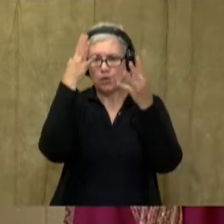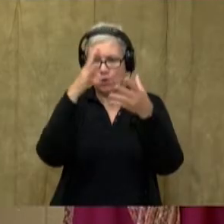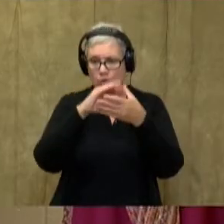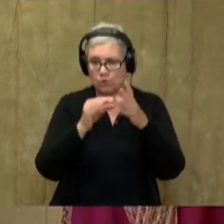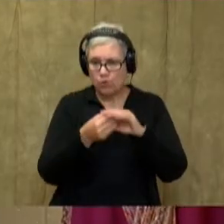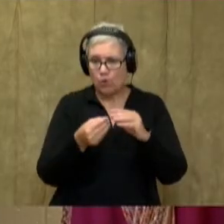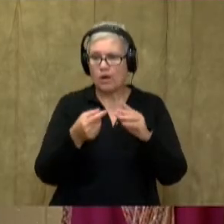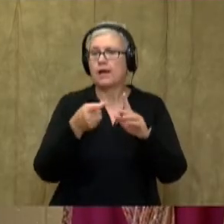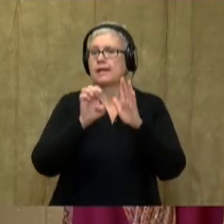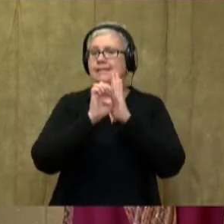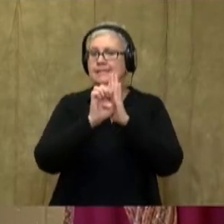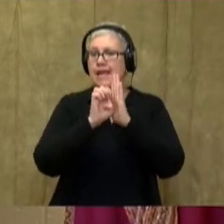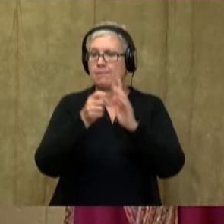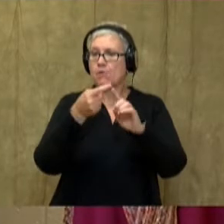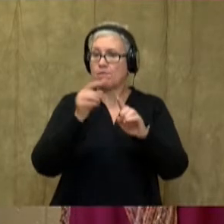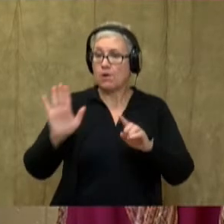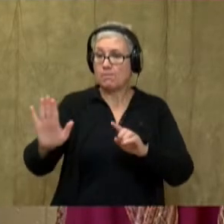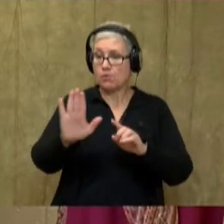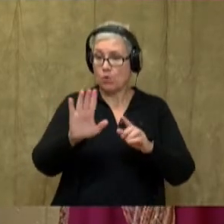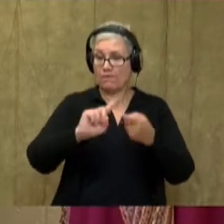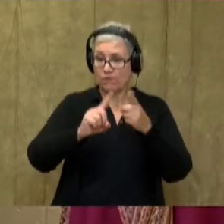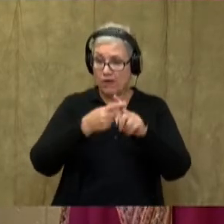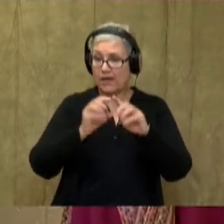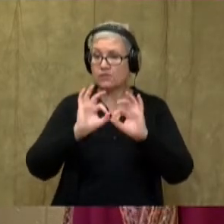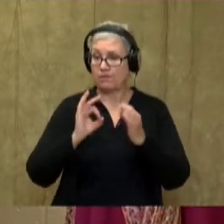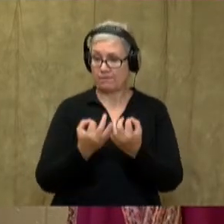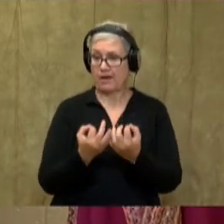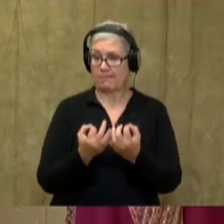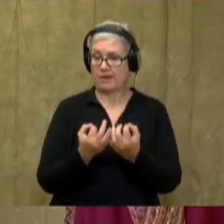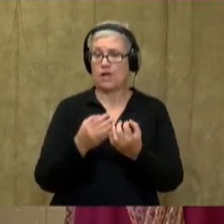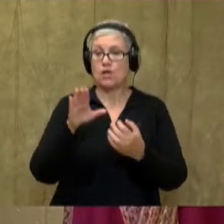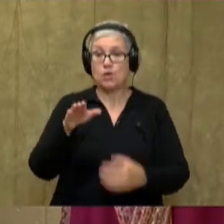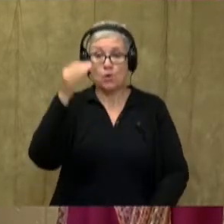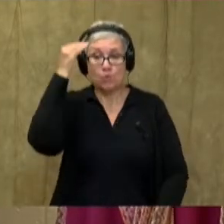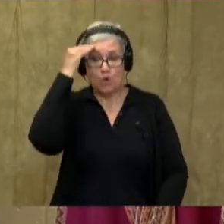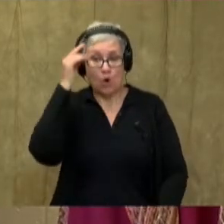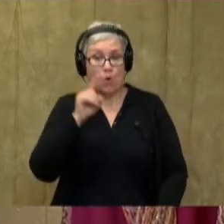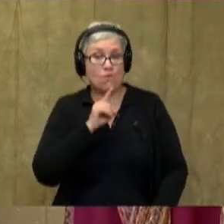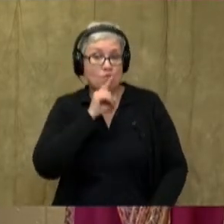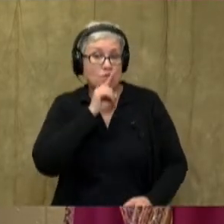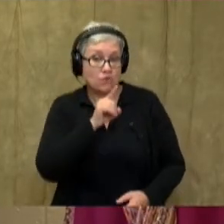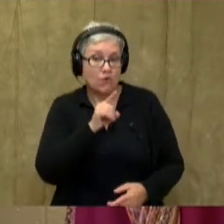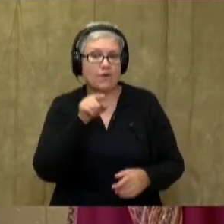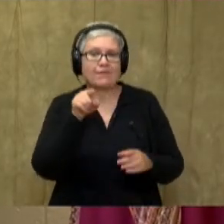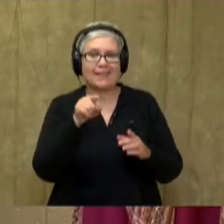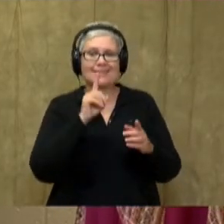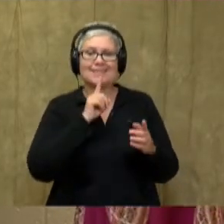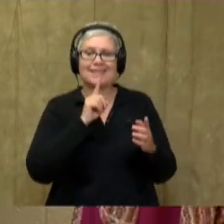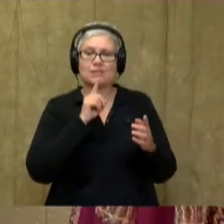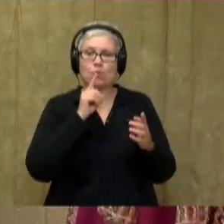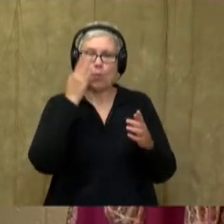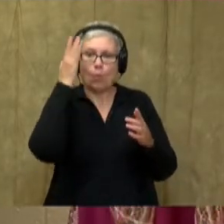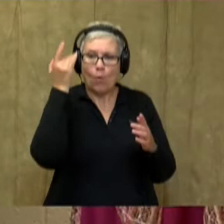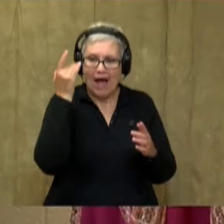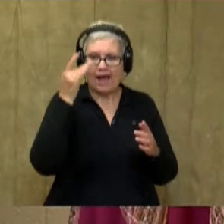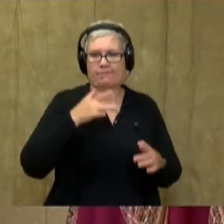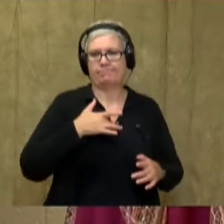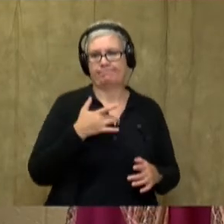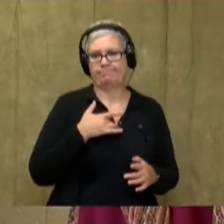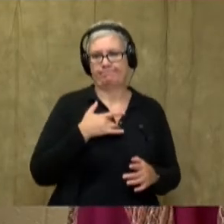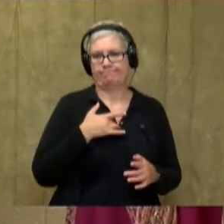example from your family or from your friends that you know for sure proves your point, right?